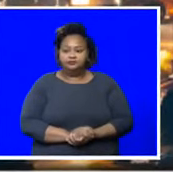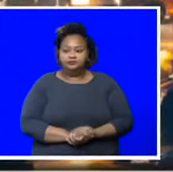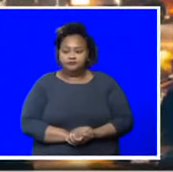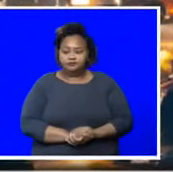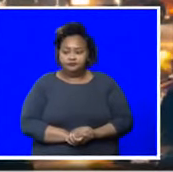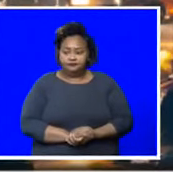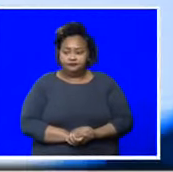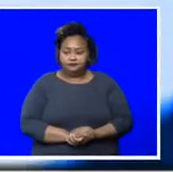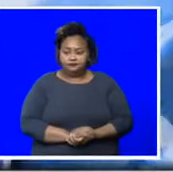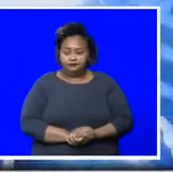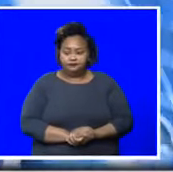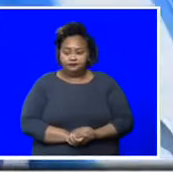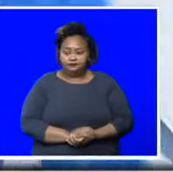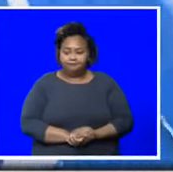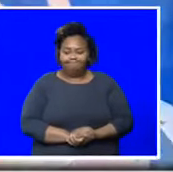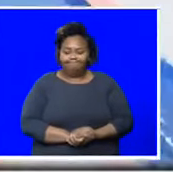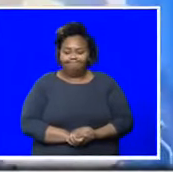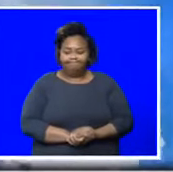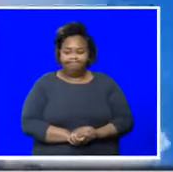lalomuhla.